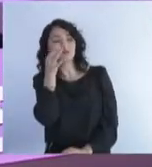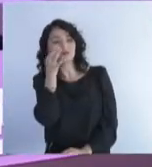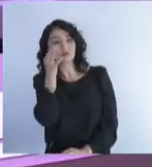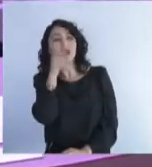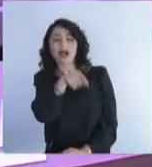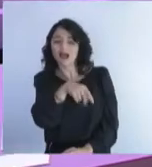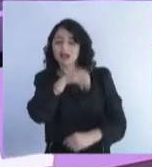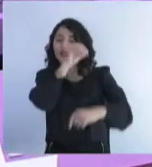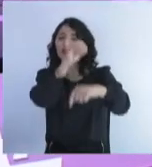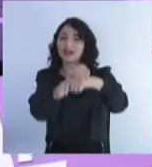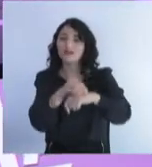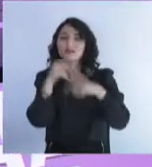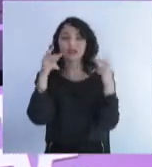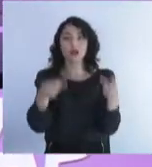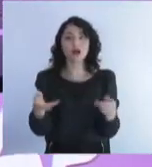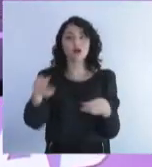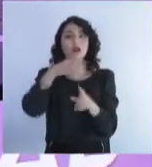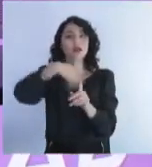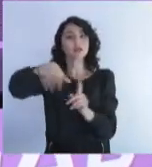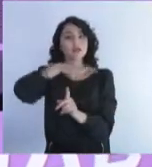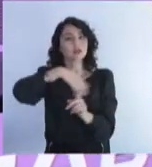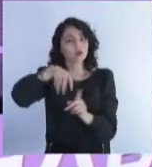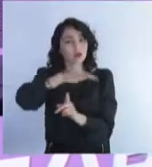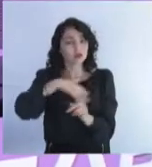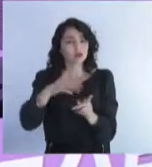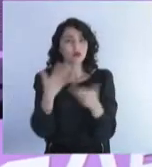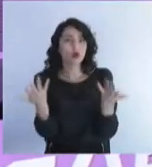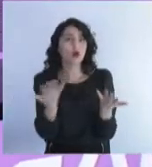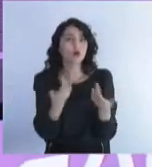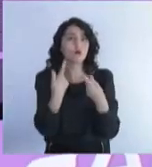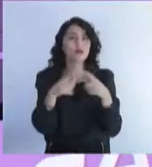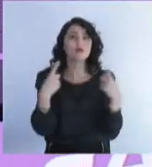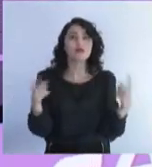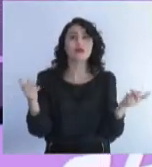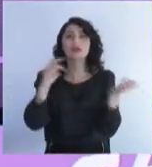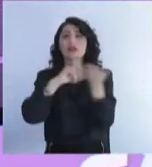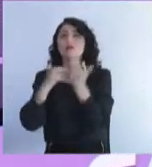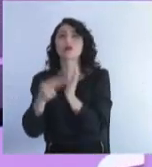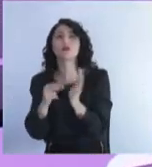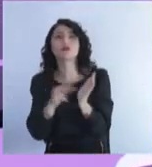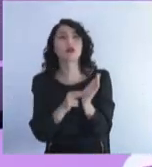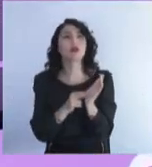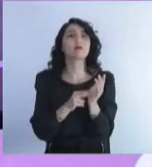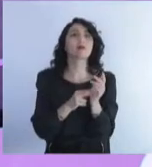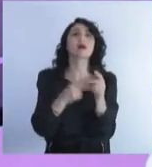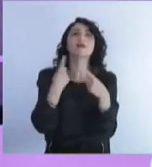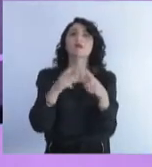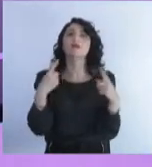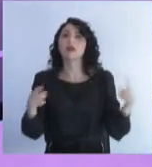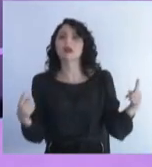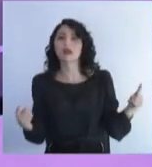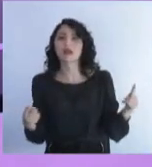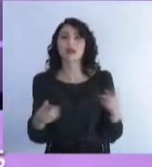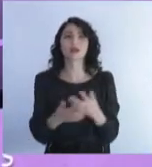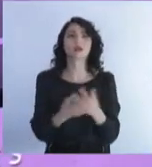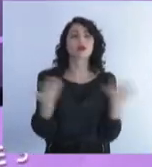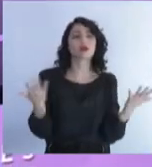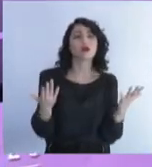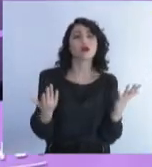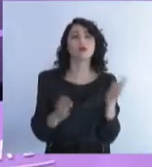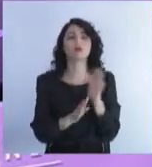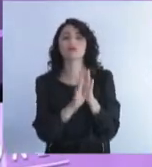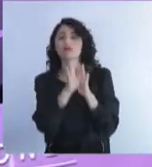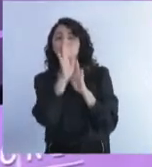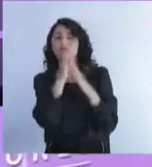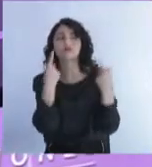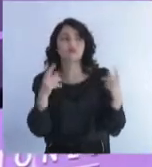contexto la situación que estamos viviendo hoy día, fruto de cómo las distintas crisis, el cambio climático, el crecimiento de la población, afectan